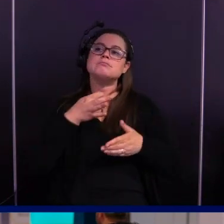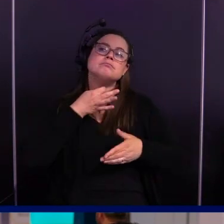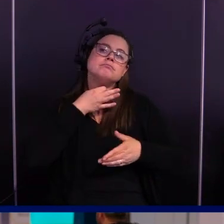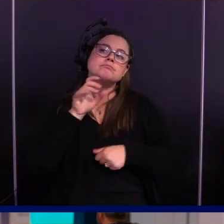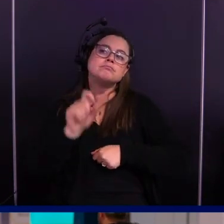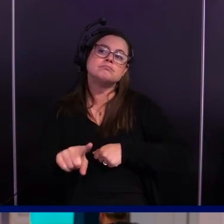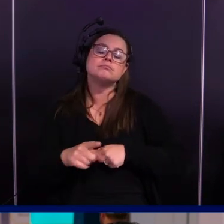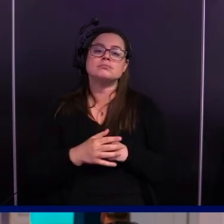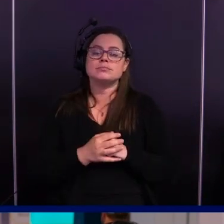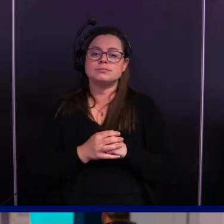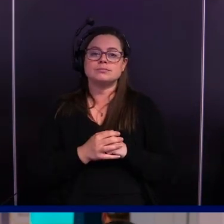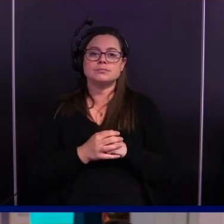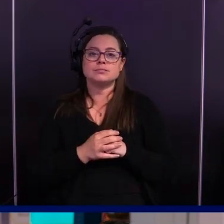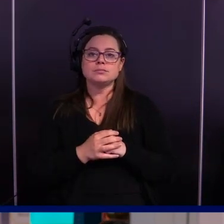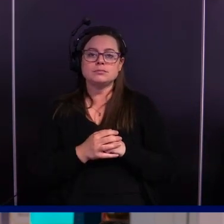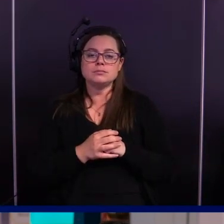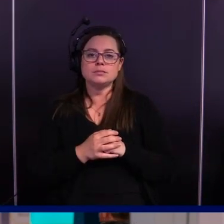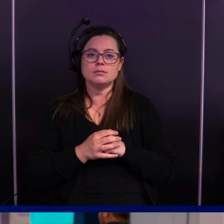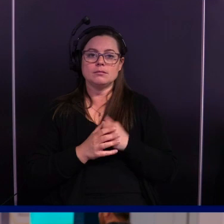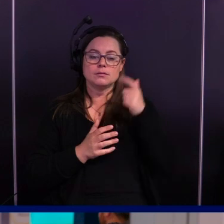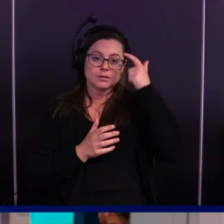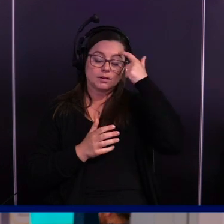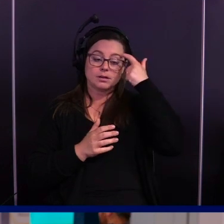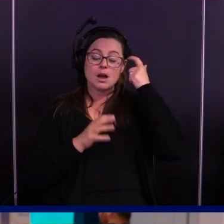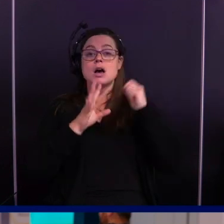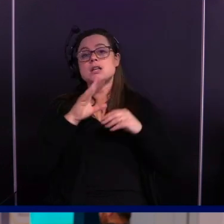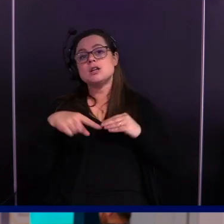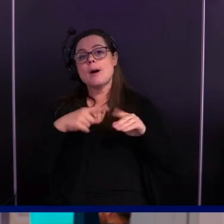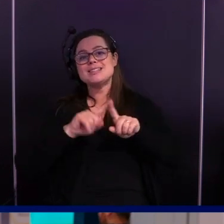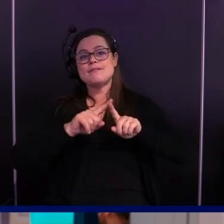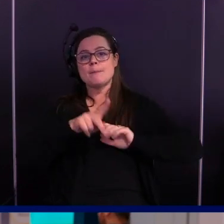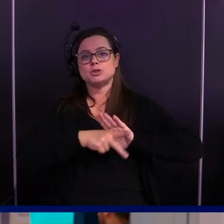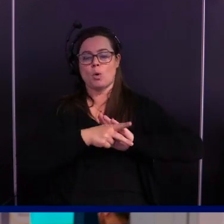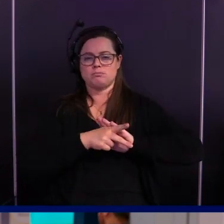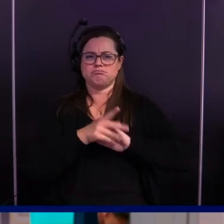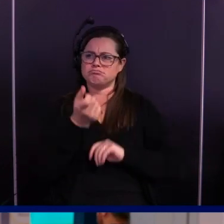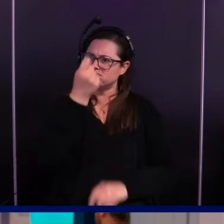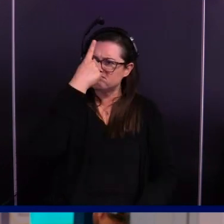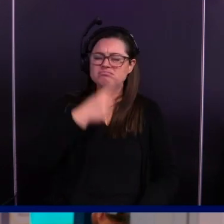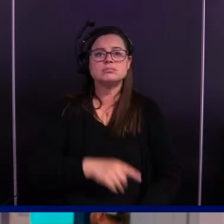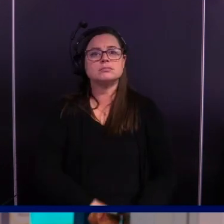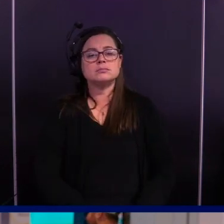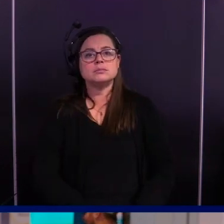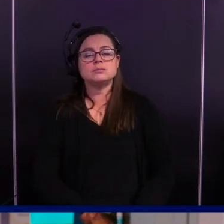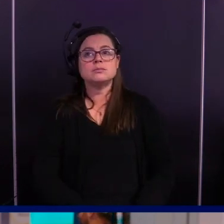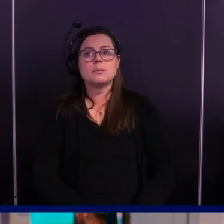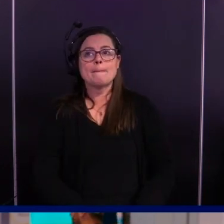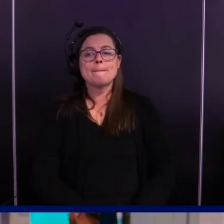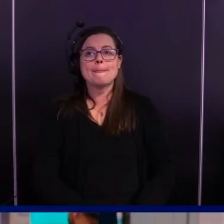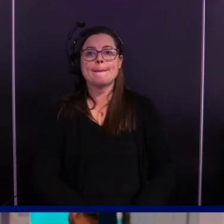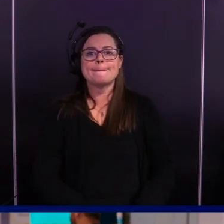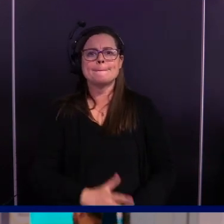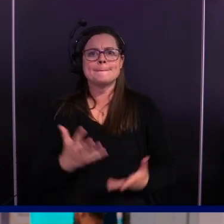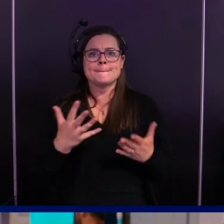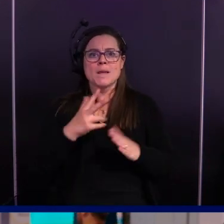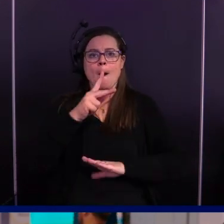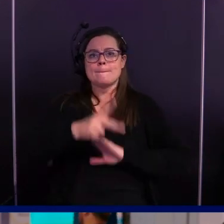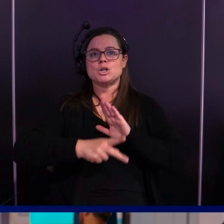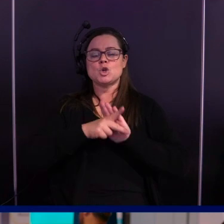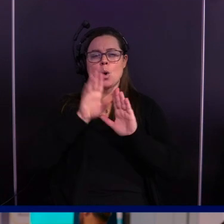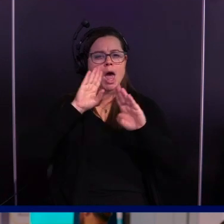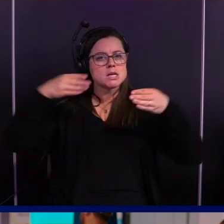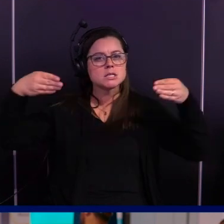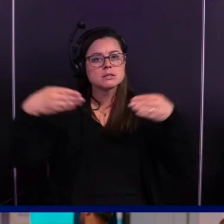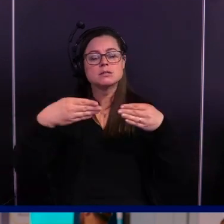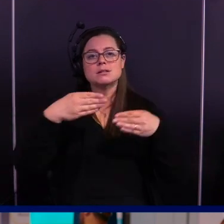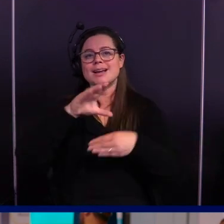what makes it? We talked about the different personas, and those all make sense. Okay. But what makes it persona centric? Like